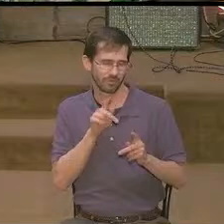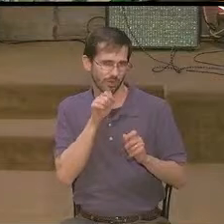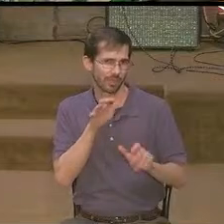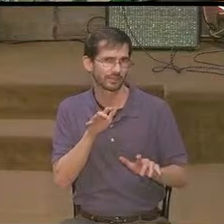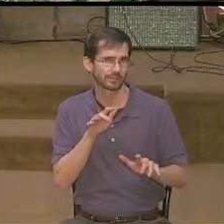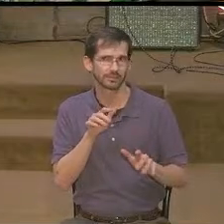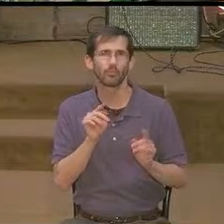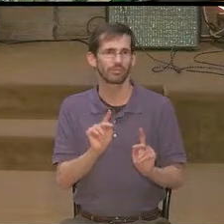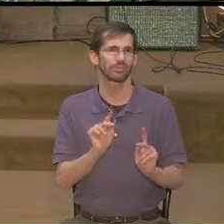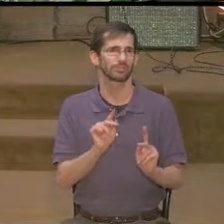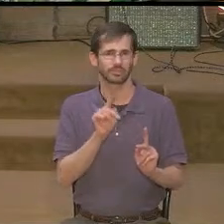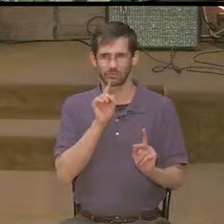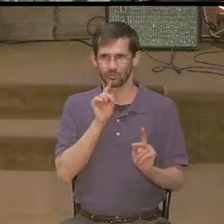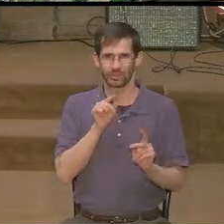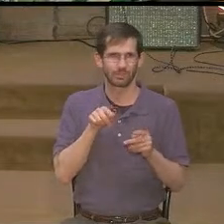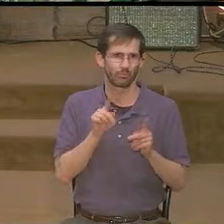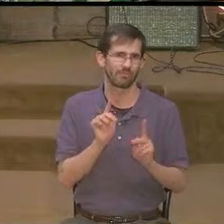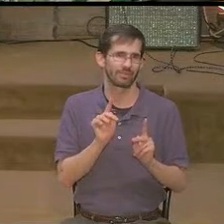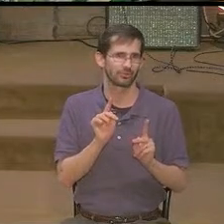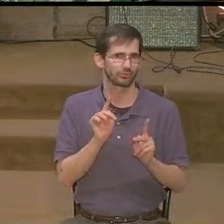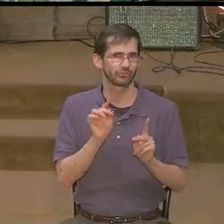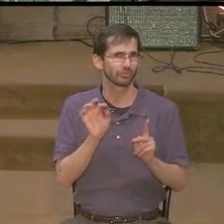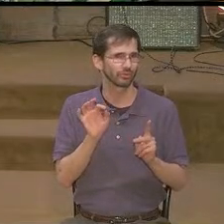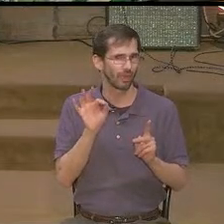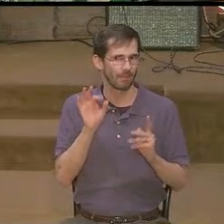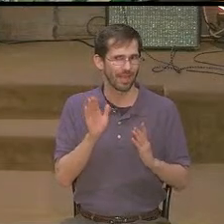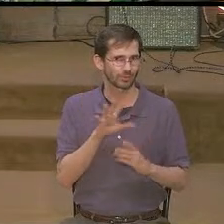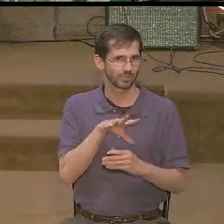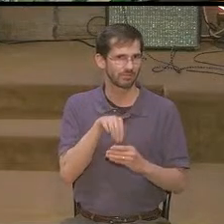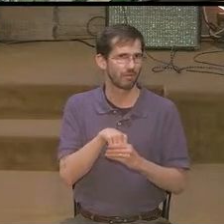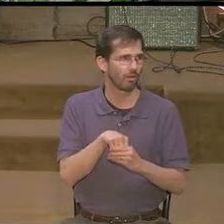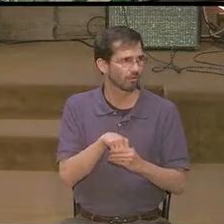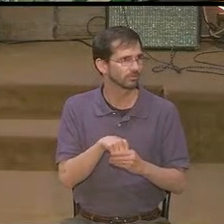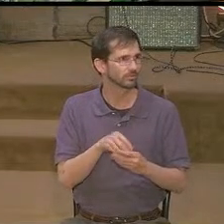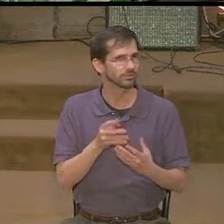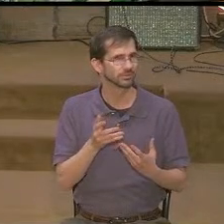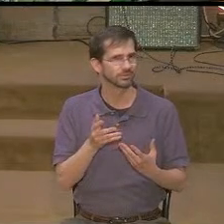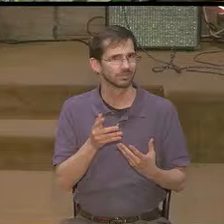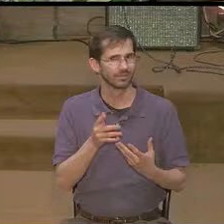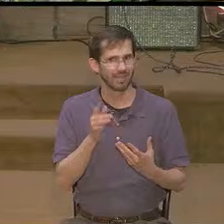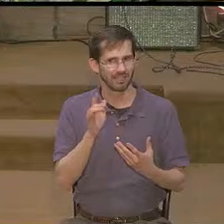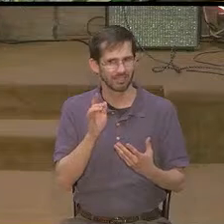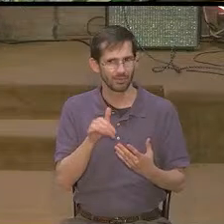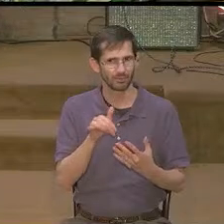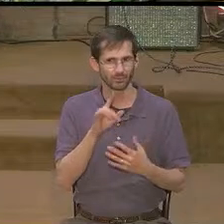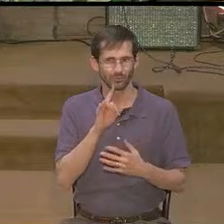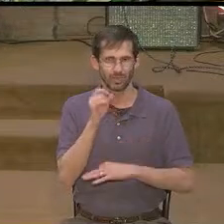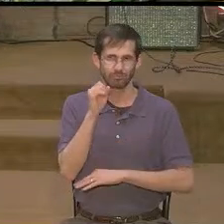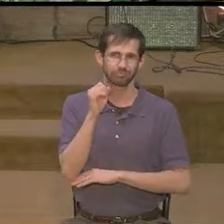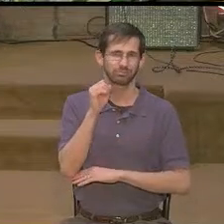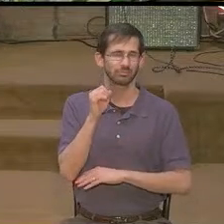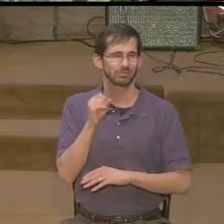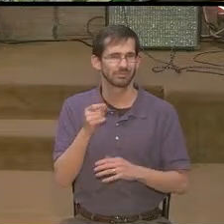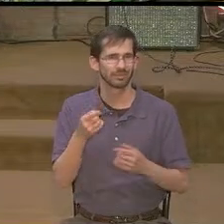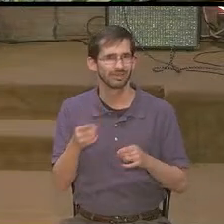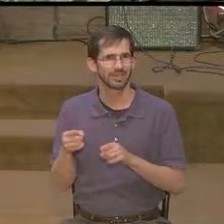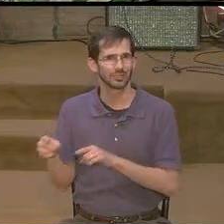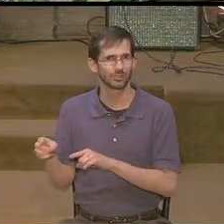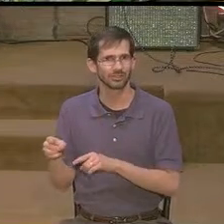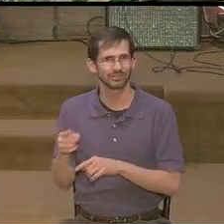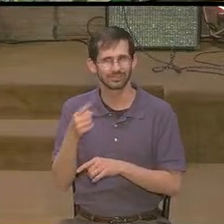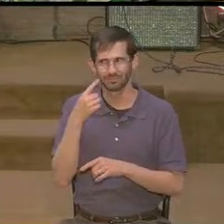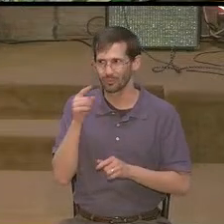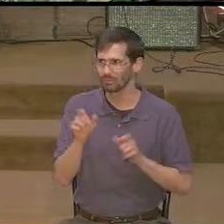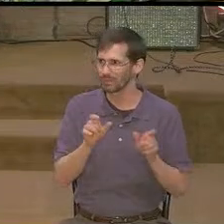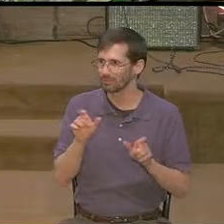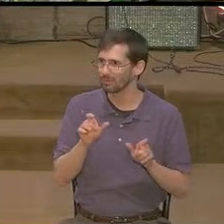be involved in some of these momentous occasions in the life of